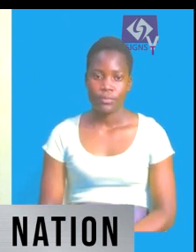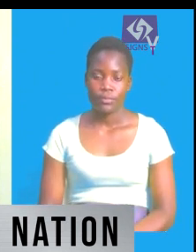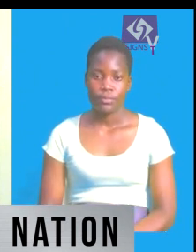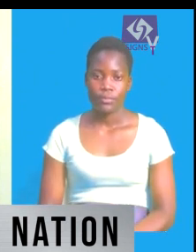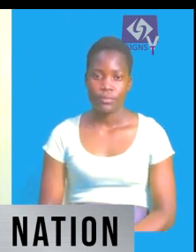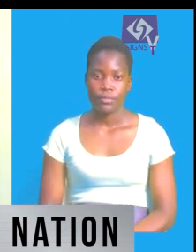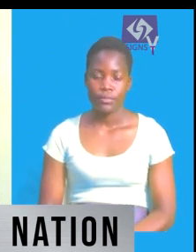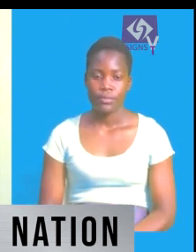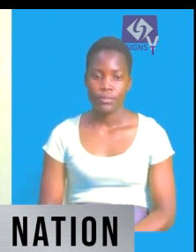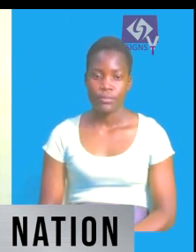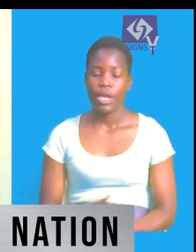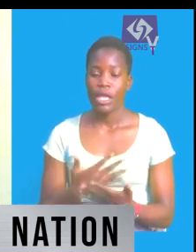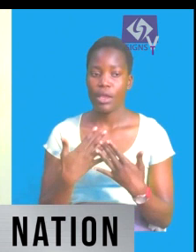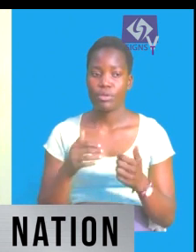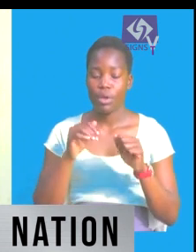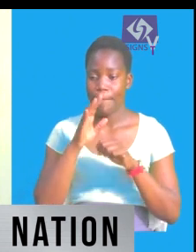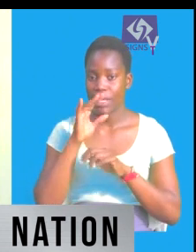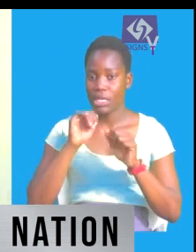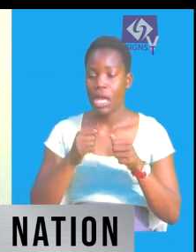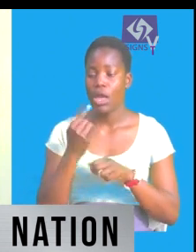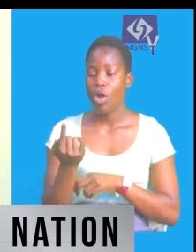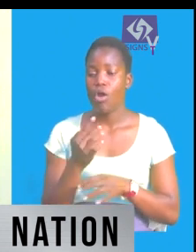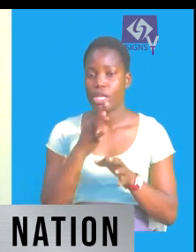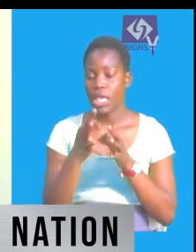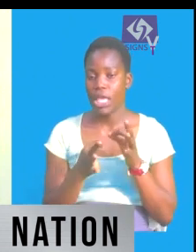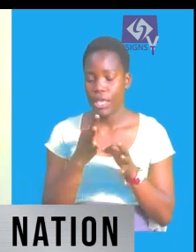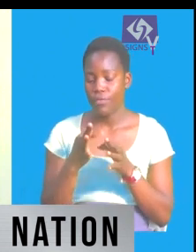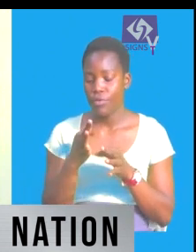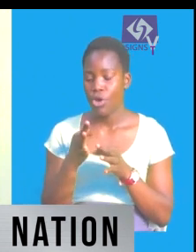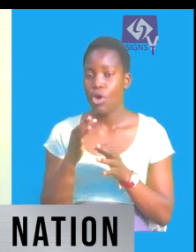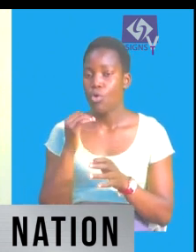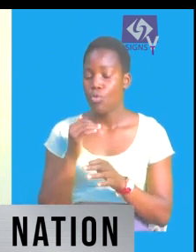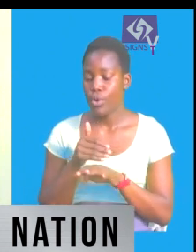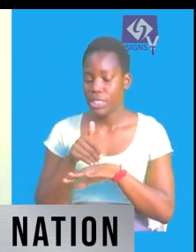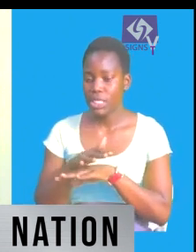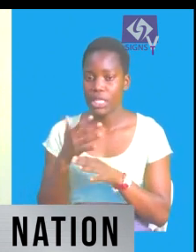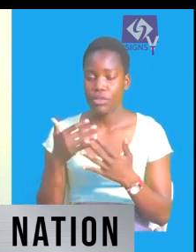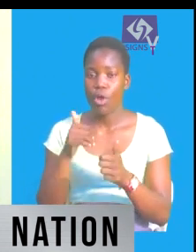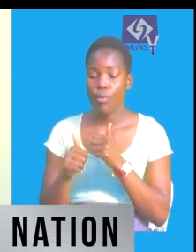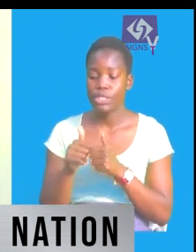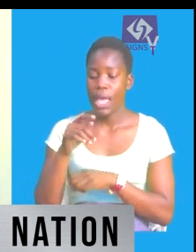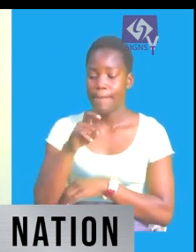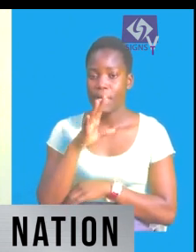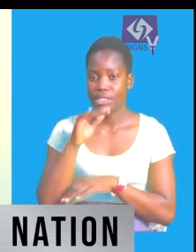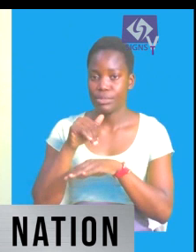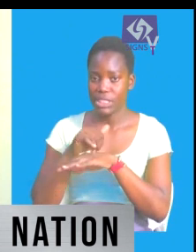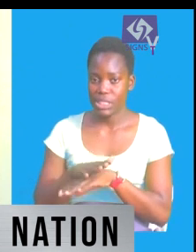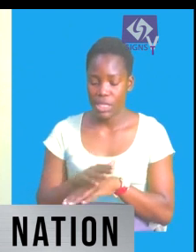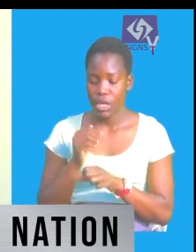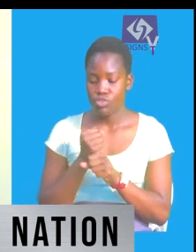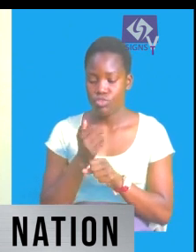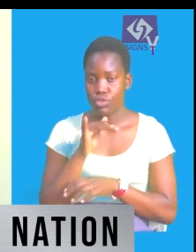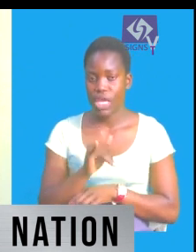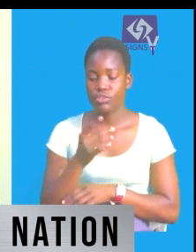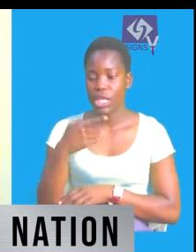drought. Something can be done only if we channel the resources that are supposed to be doing that to